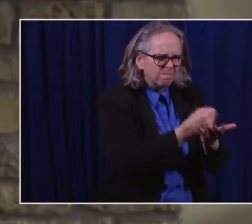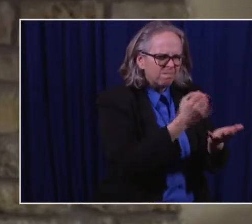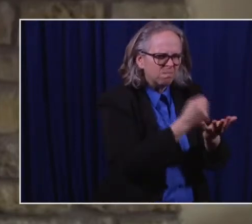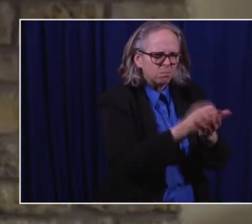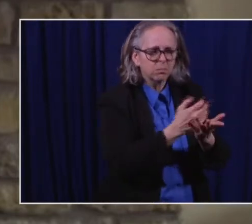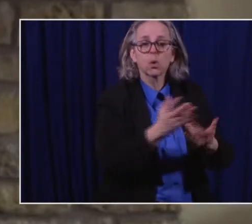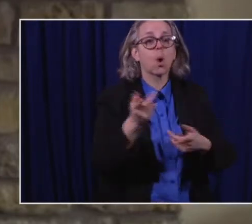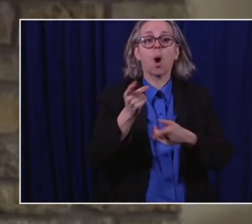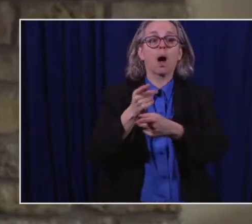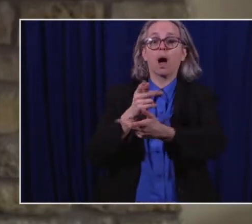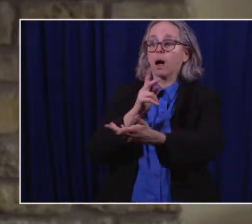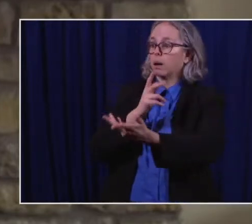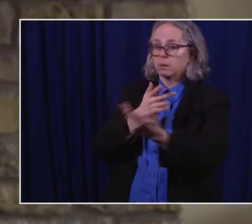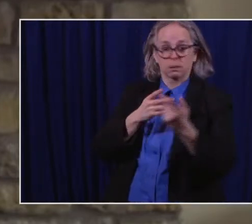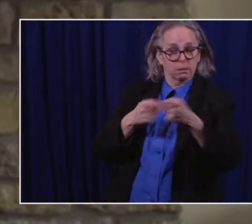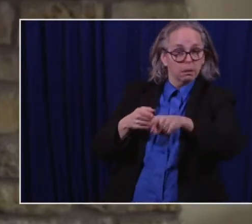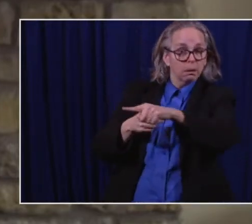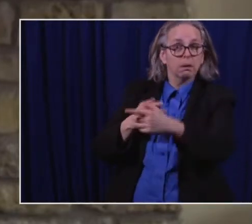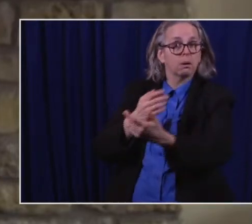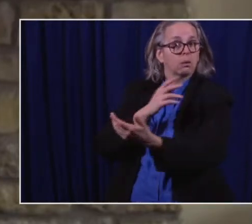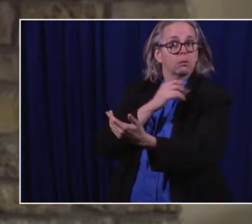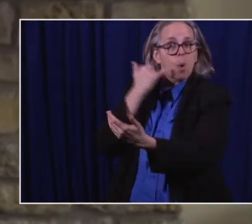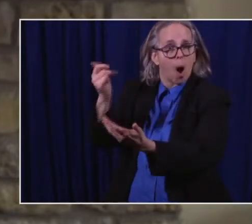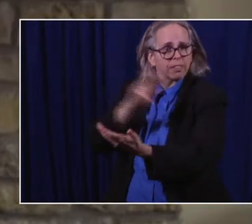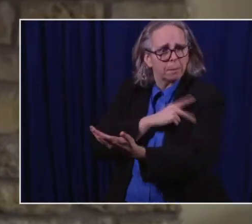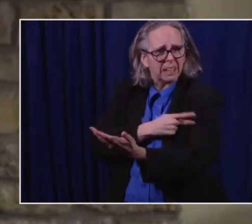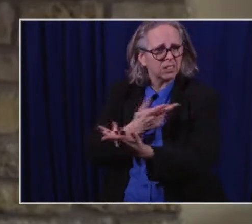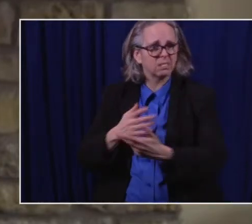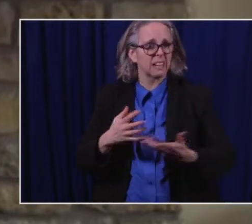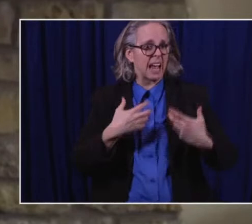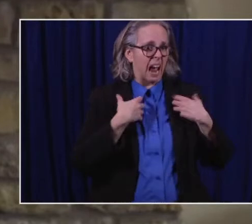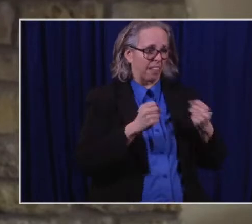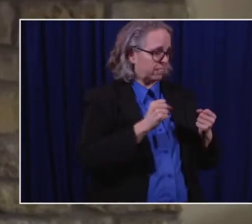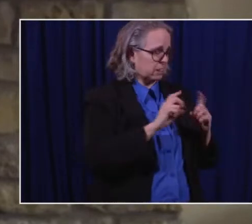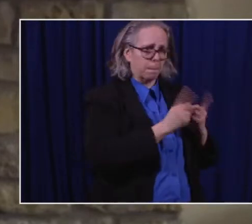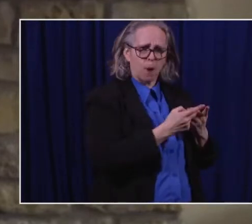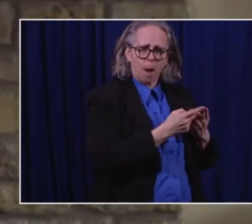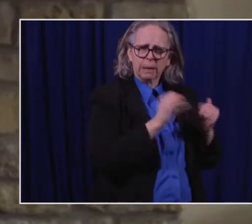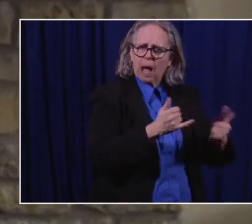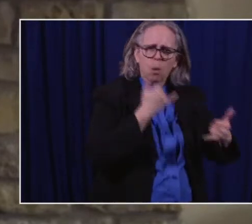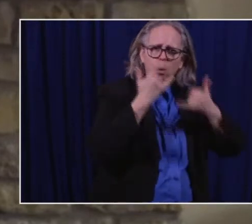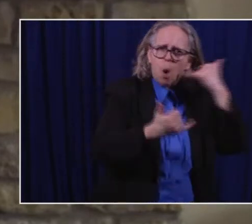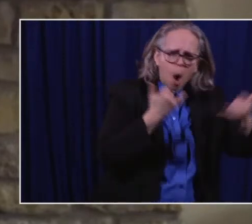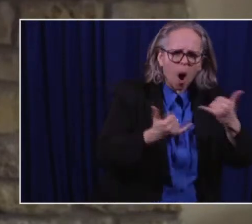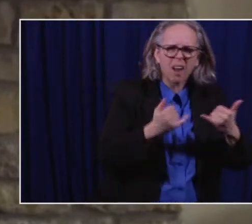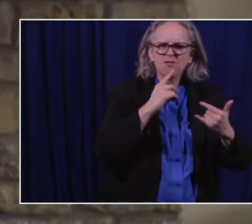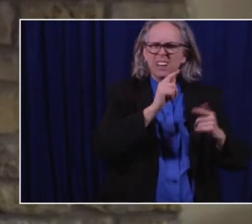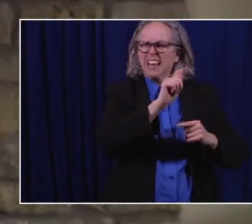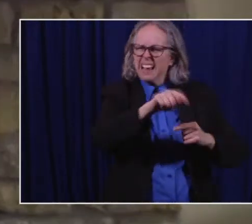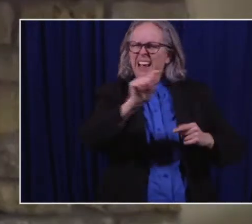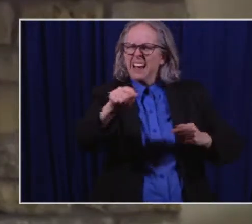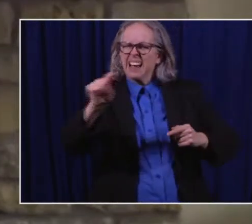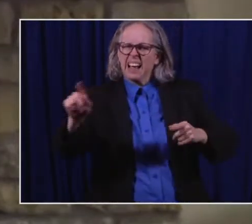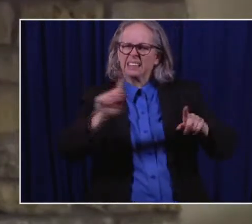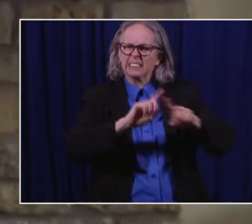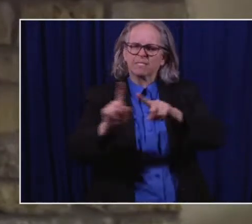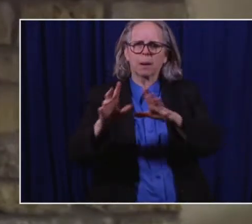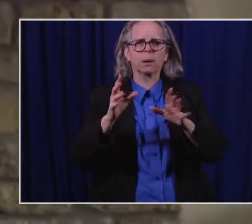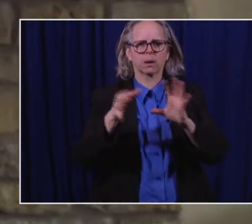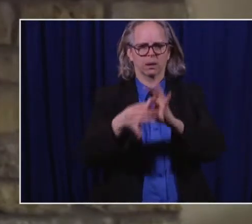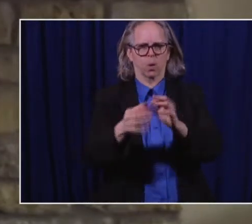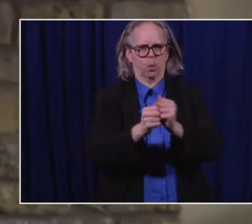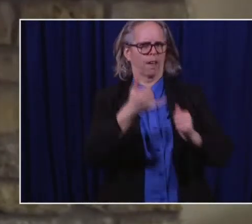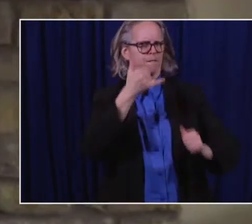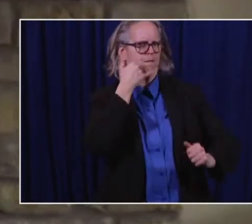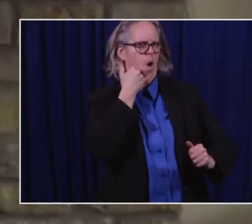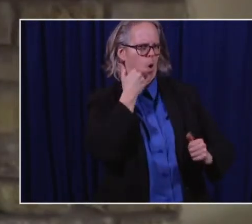departments are doing that. But we're constantly looking at this and talking with our local health department partners about what else we